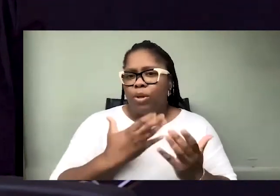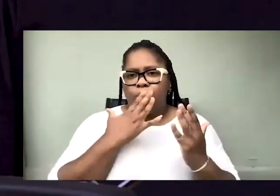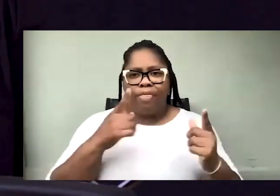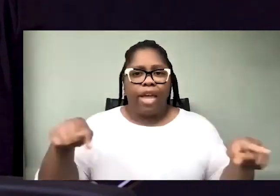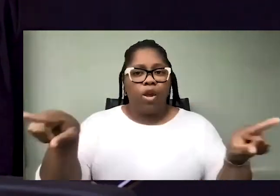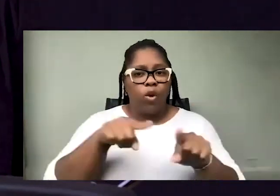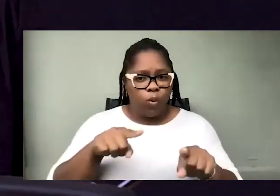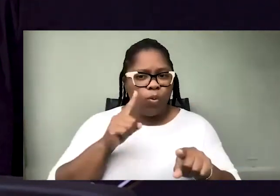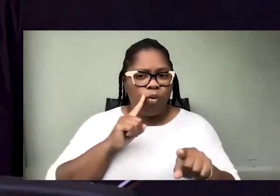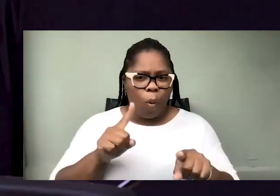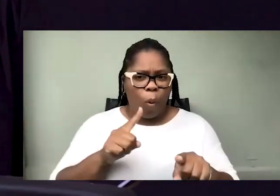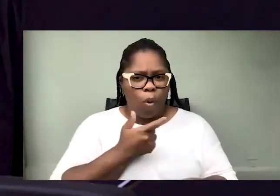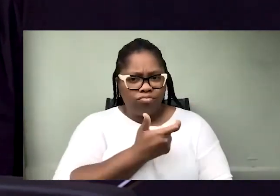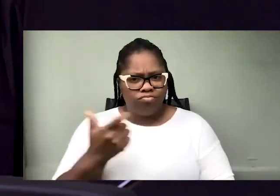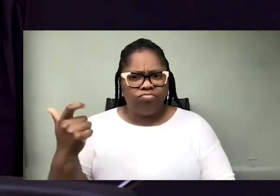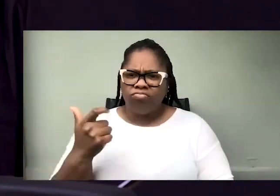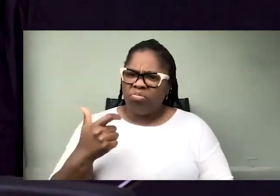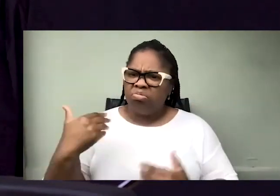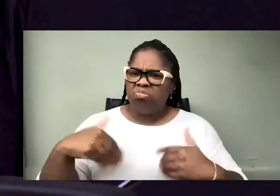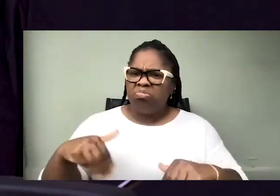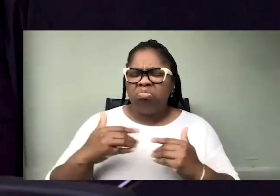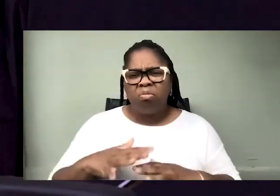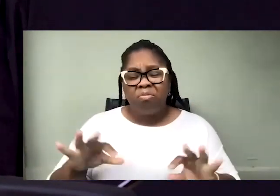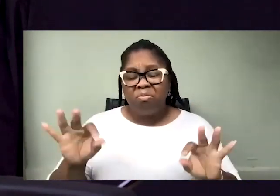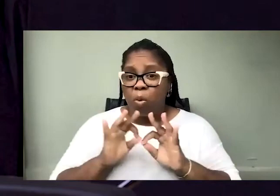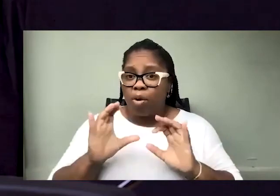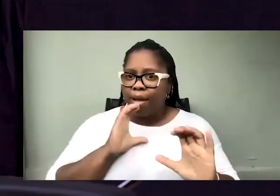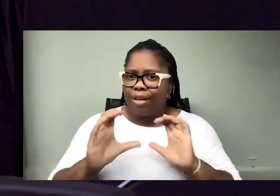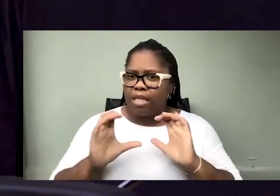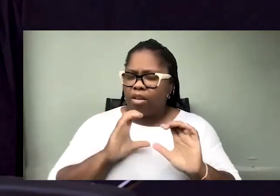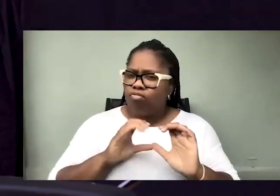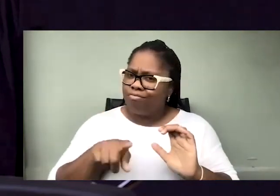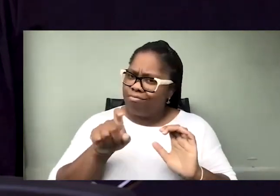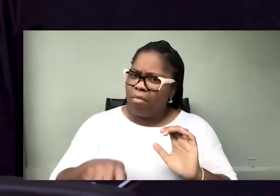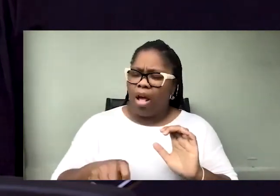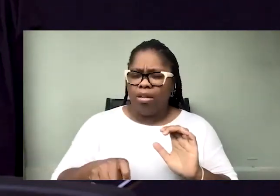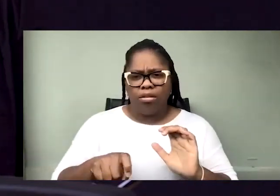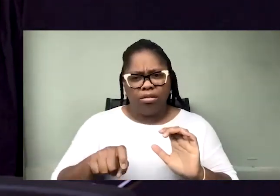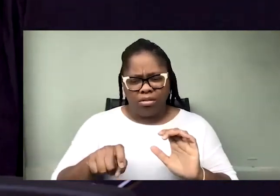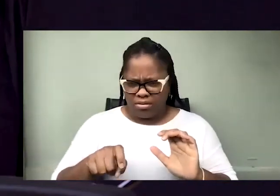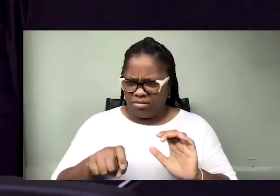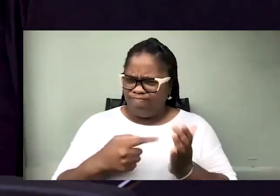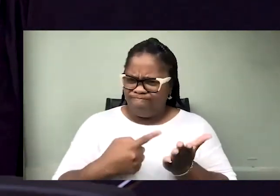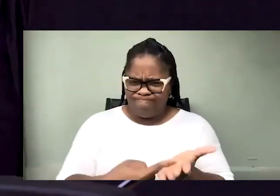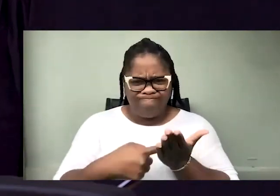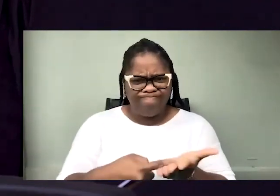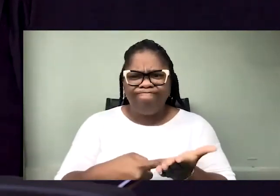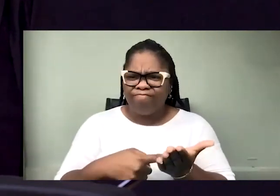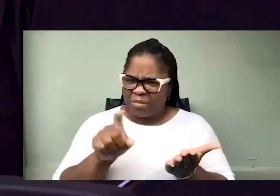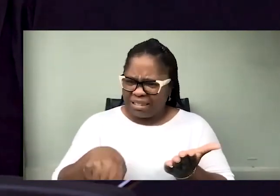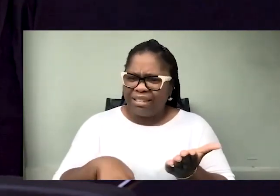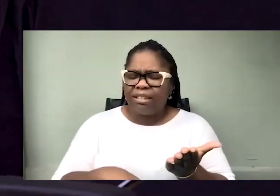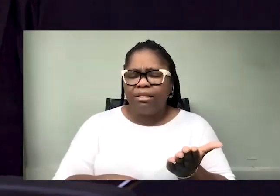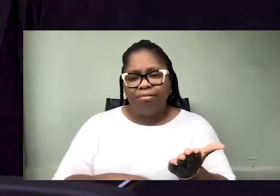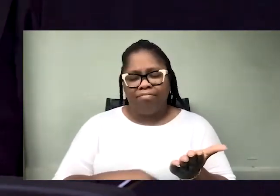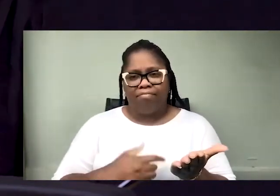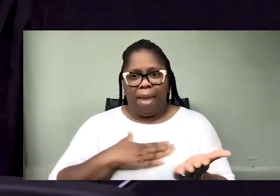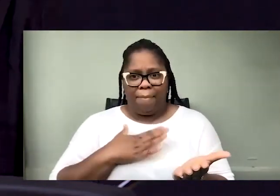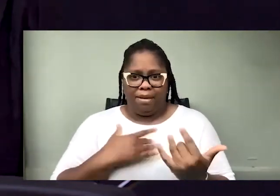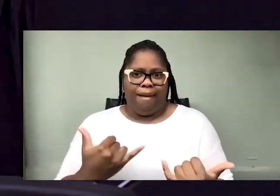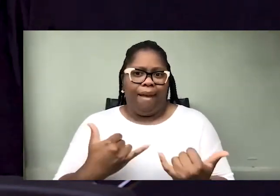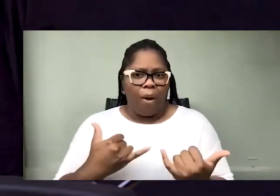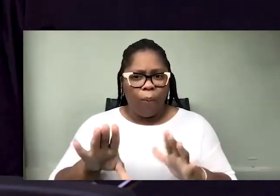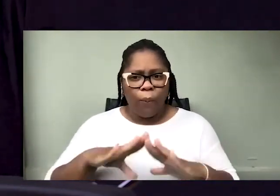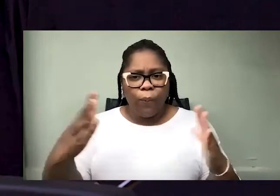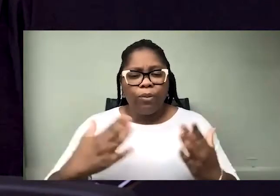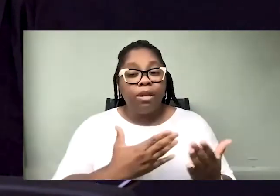being here. I think this is an important conversation that we need to have, and I'm glad that we're having it. And in addition, I want to say thank